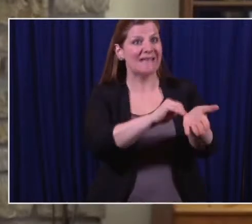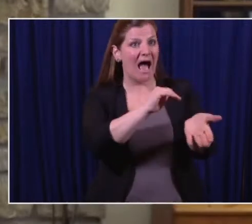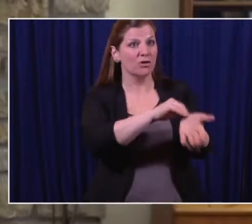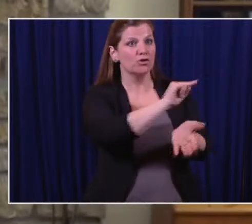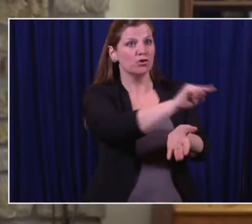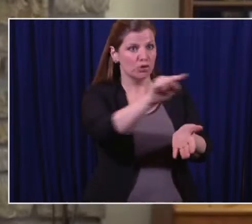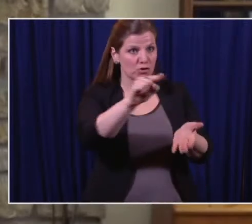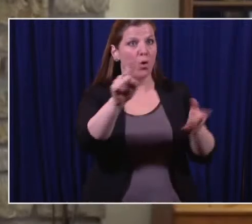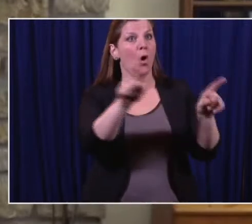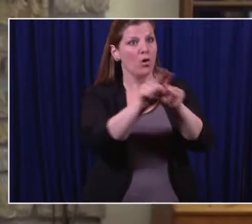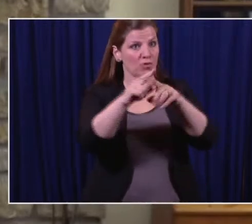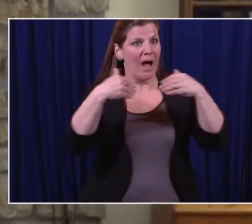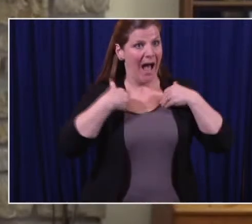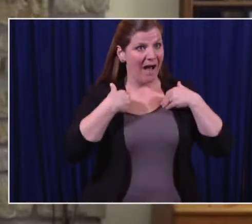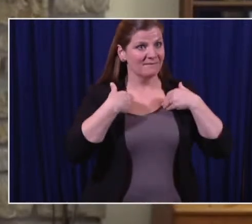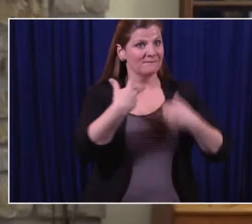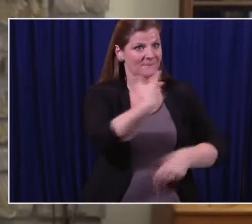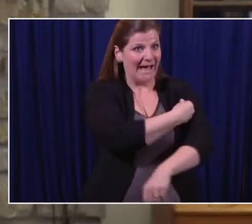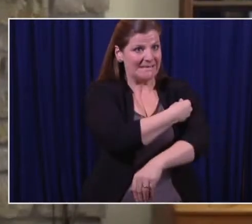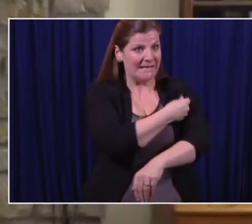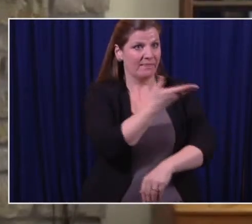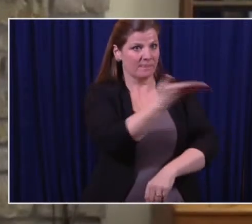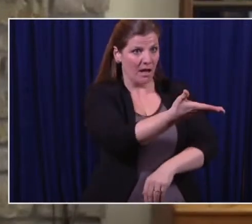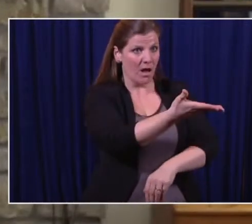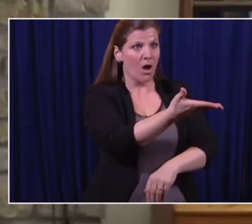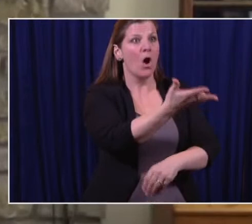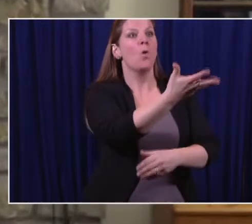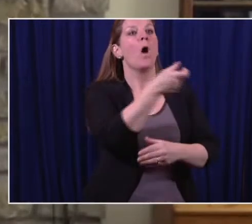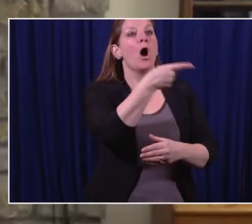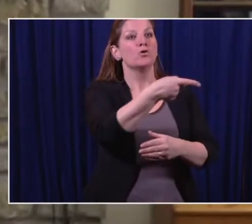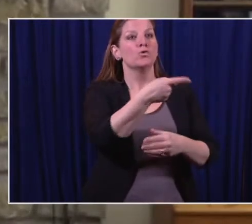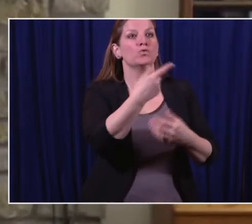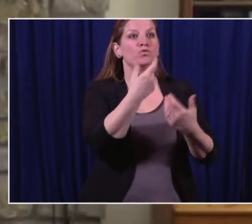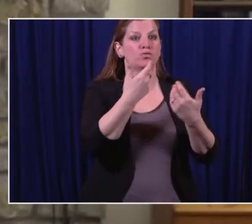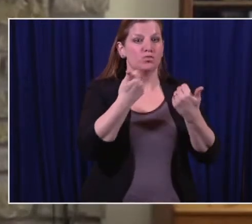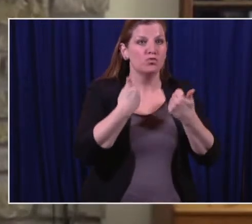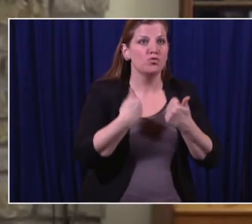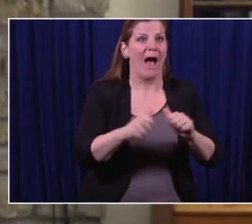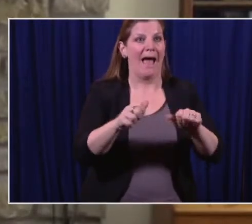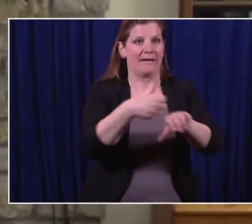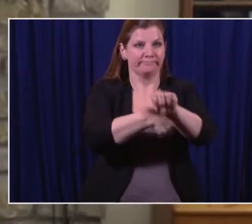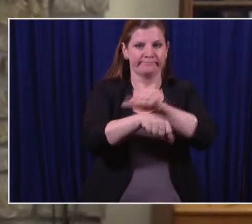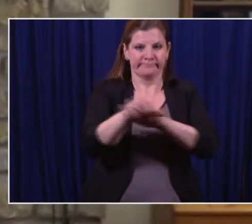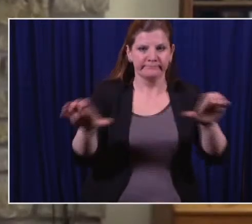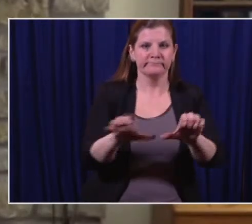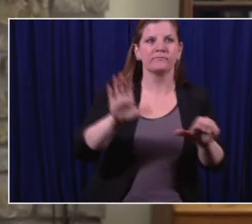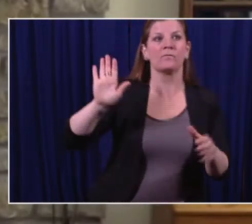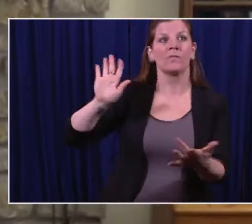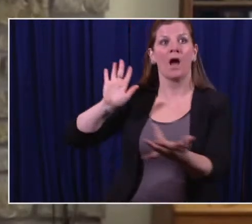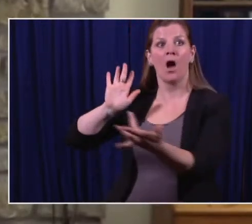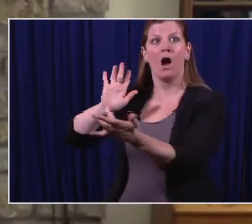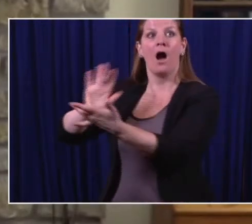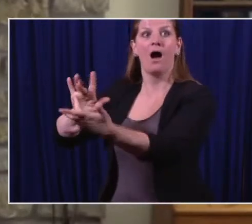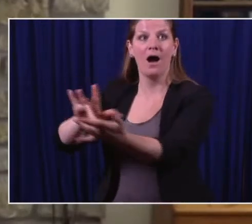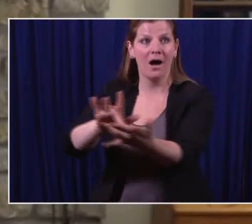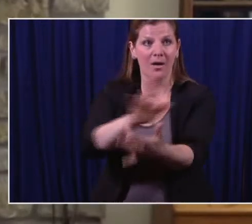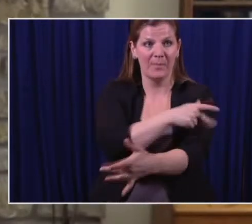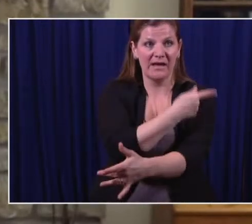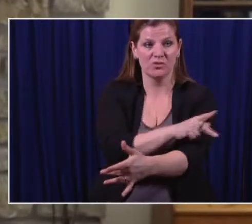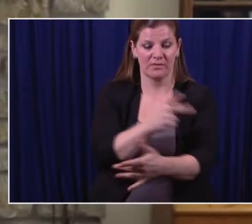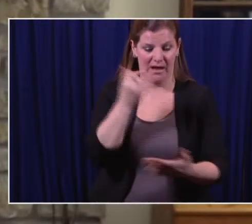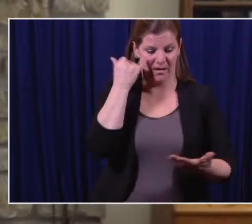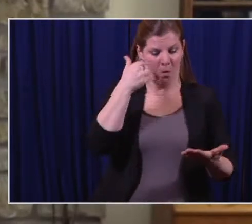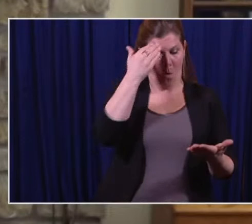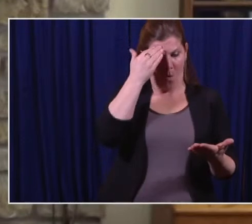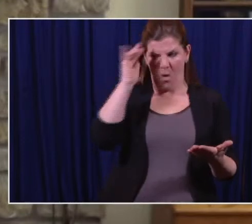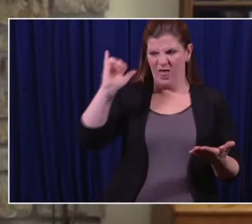vaccine to proactively reach out to their patients whom they know have the medical